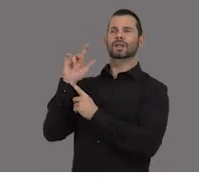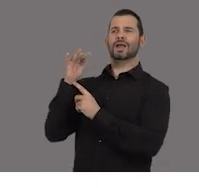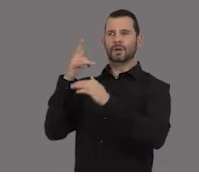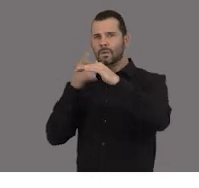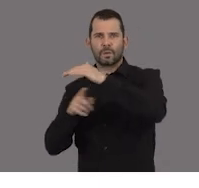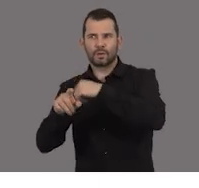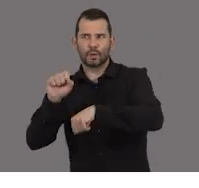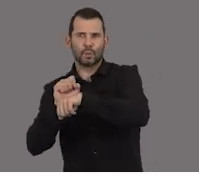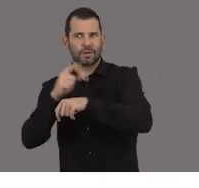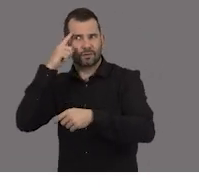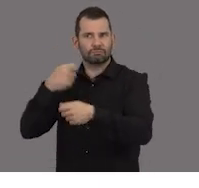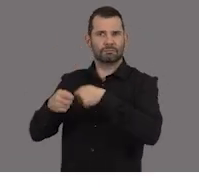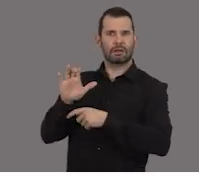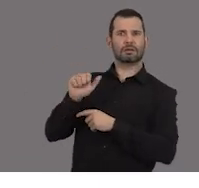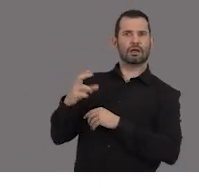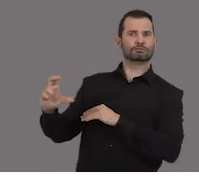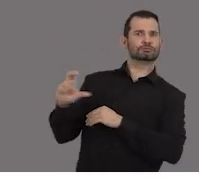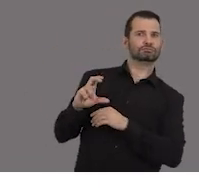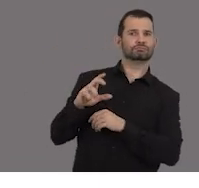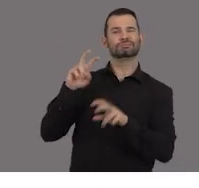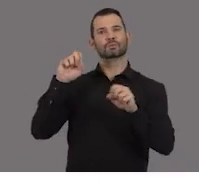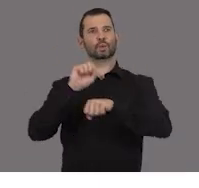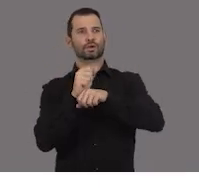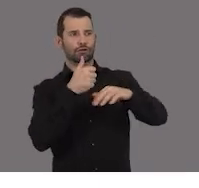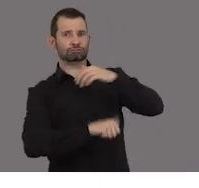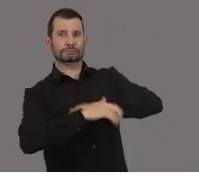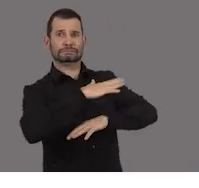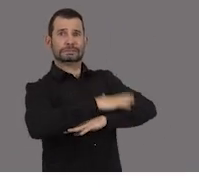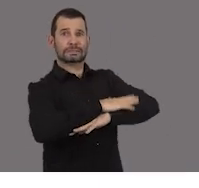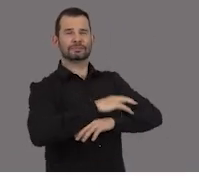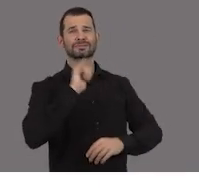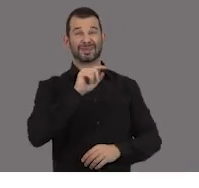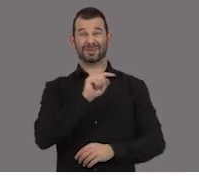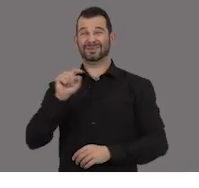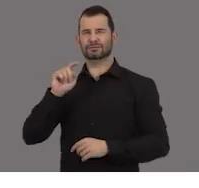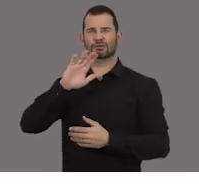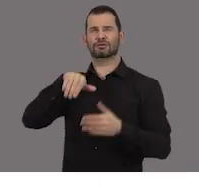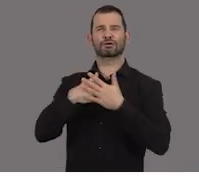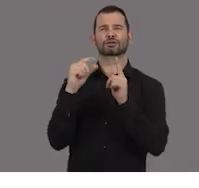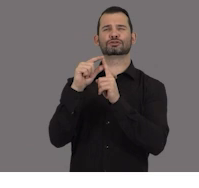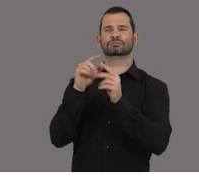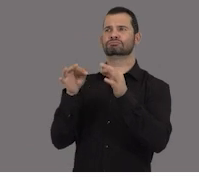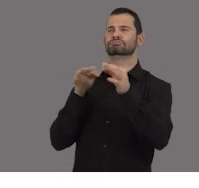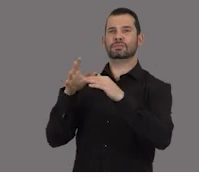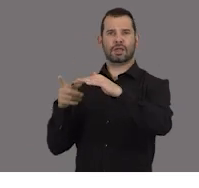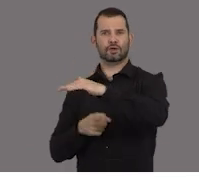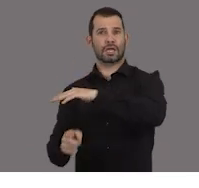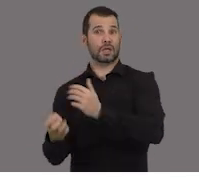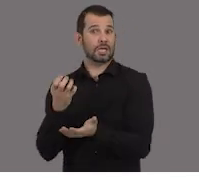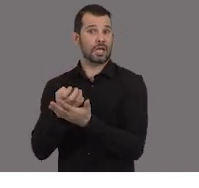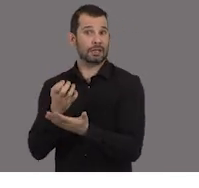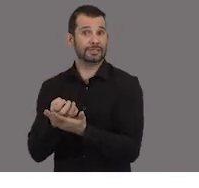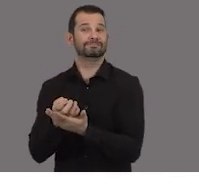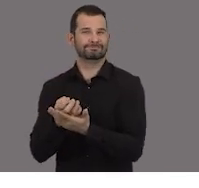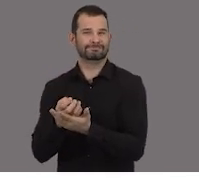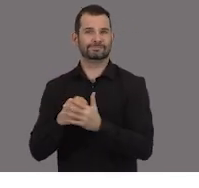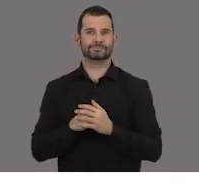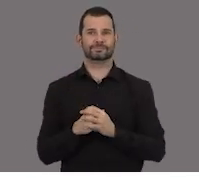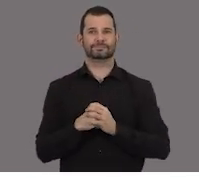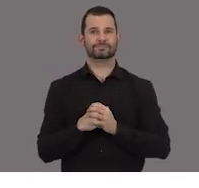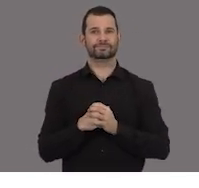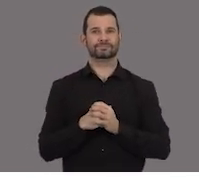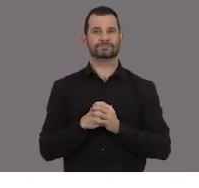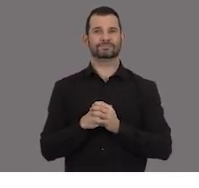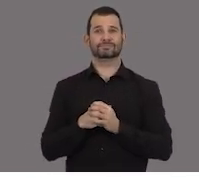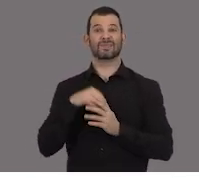canada.ca/child-family-benefits-calculator. Moonlighting, working for cash, and working under the table are all terms used to describe